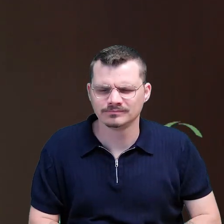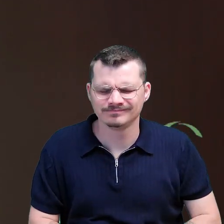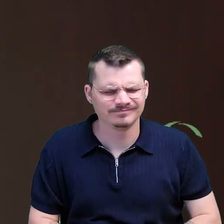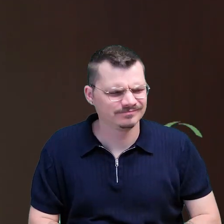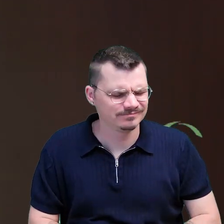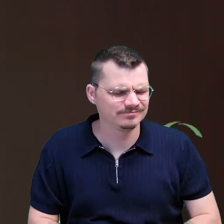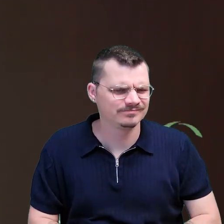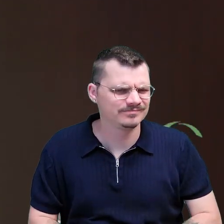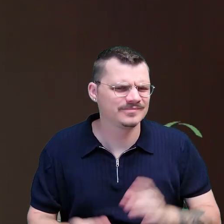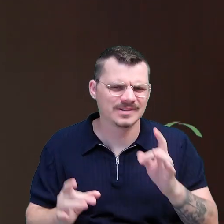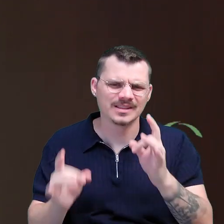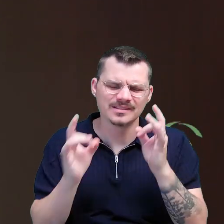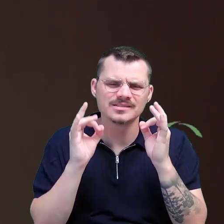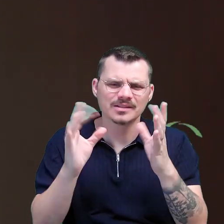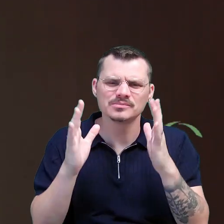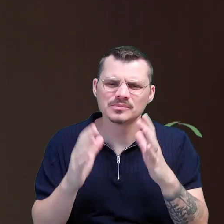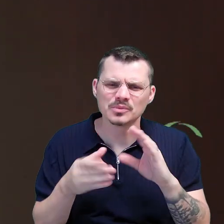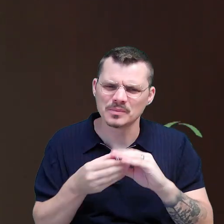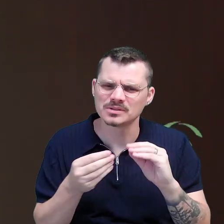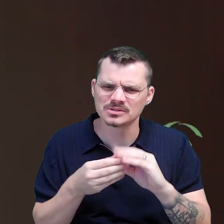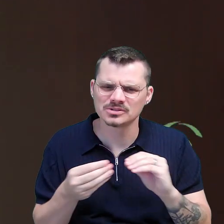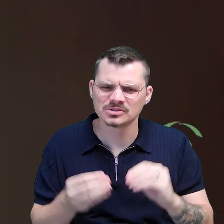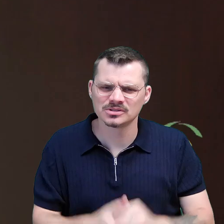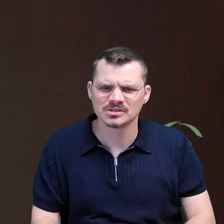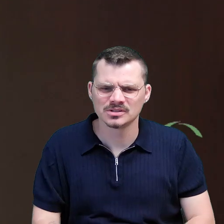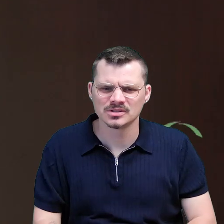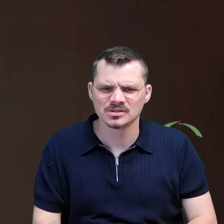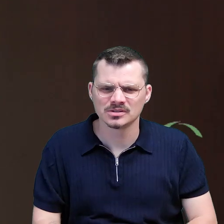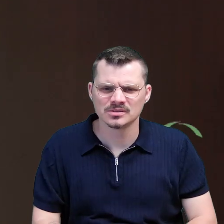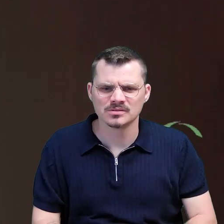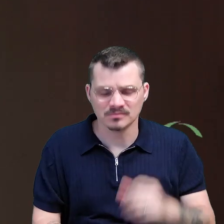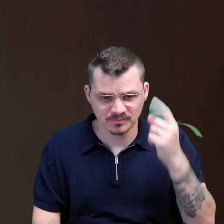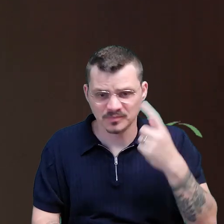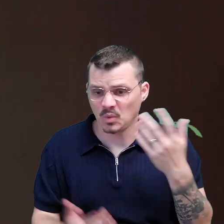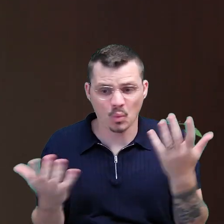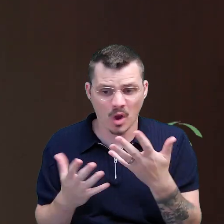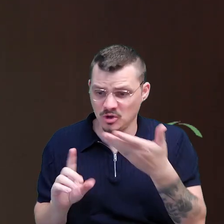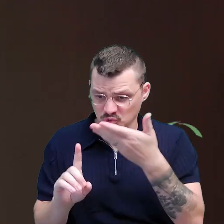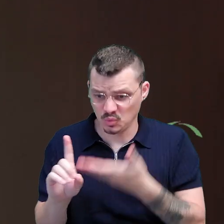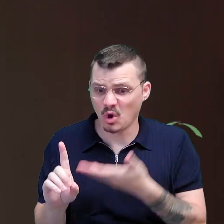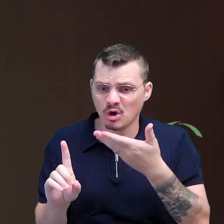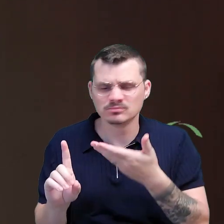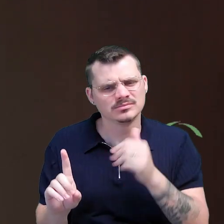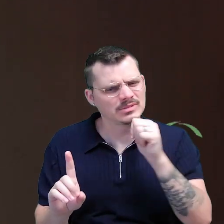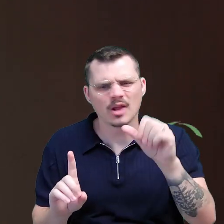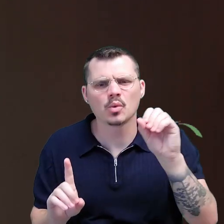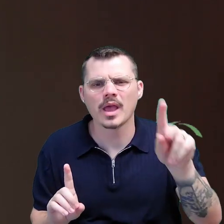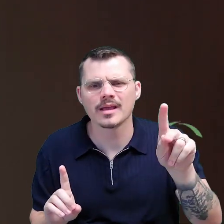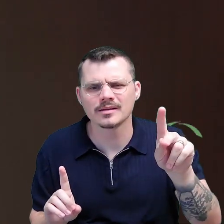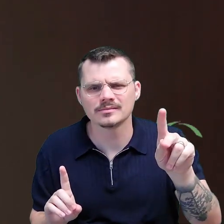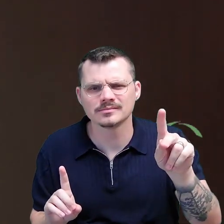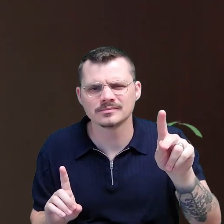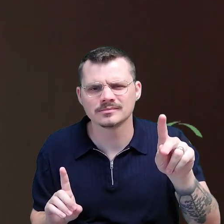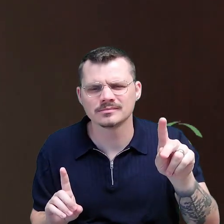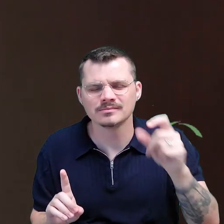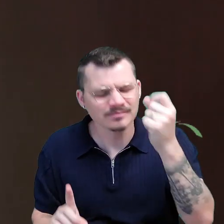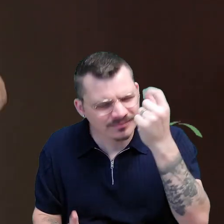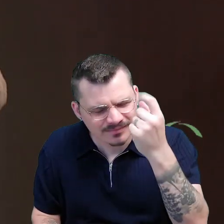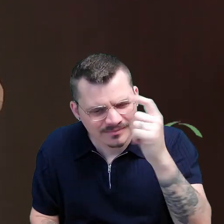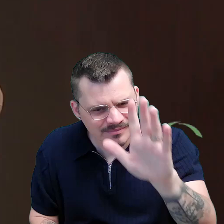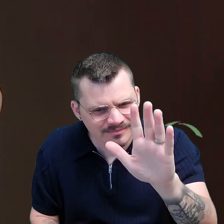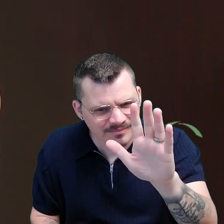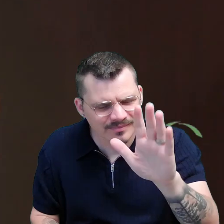What a terrible message. Whatever you are, it's not okay. Even though